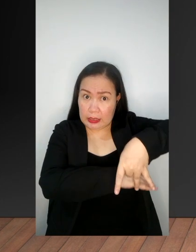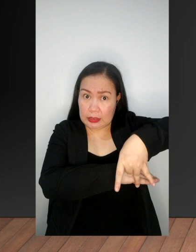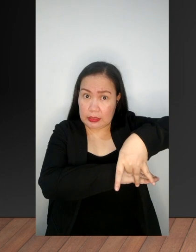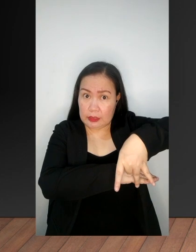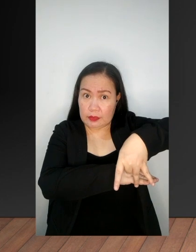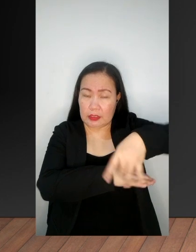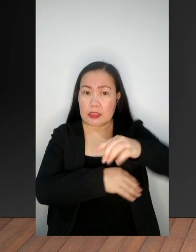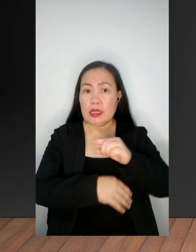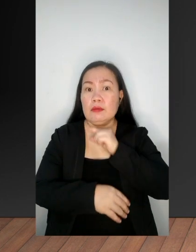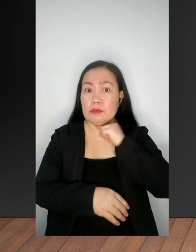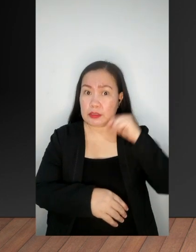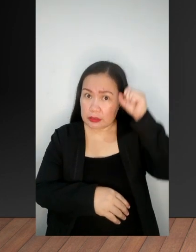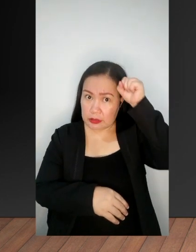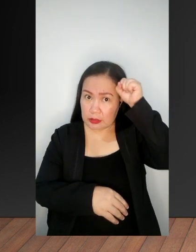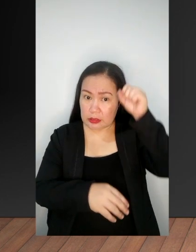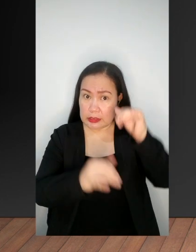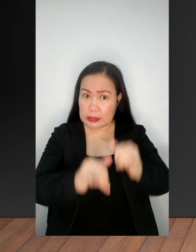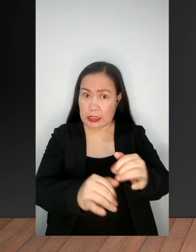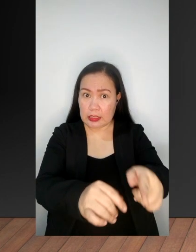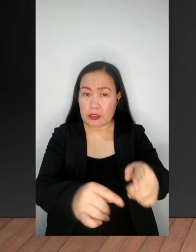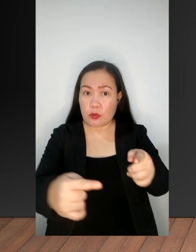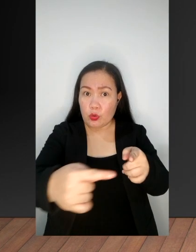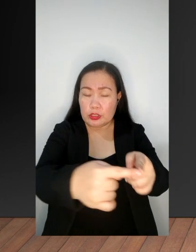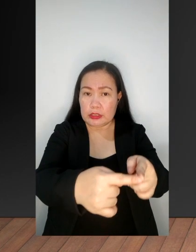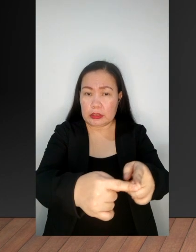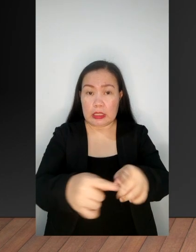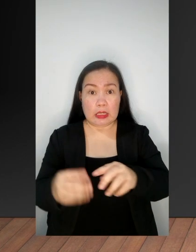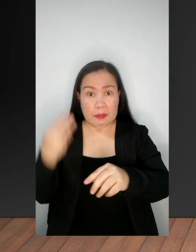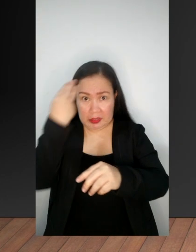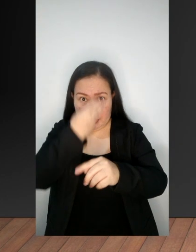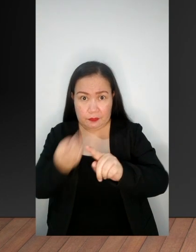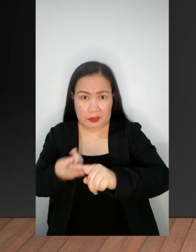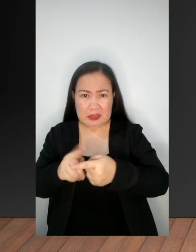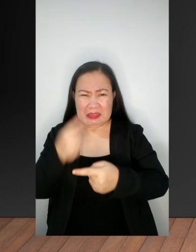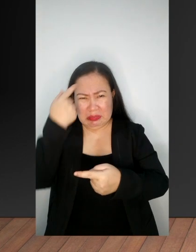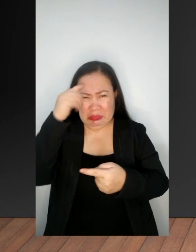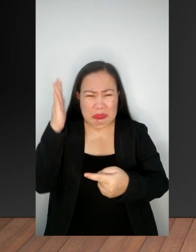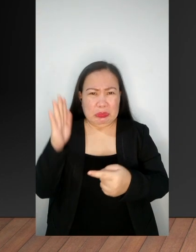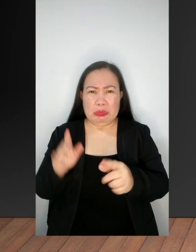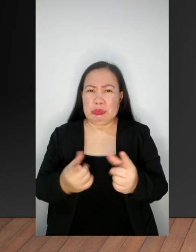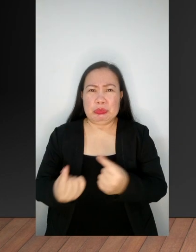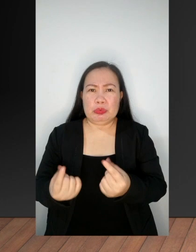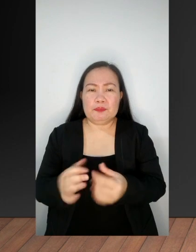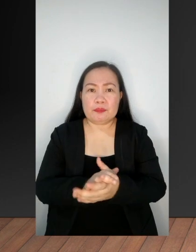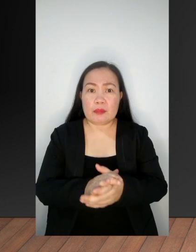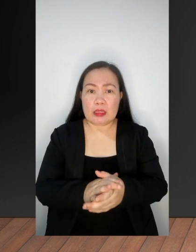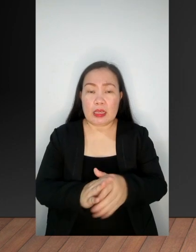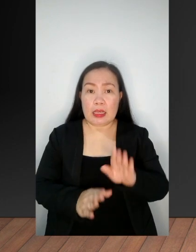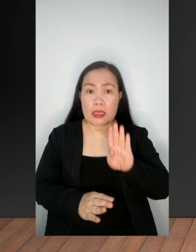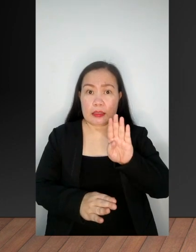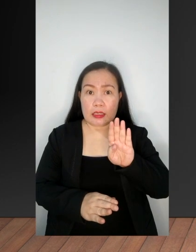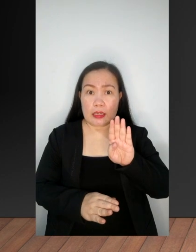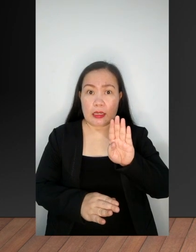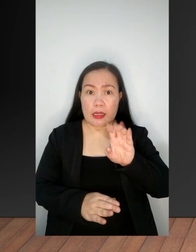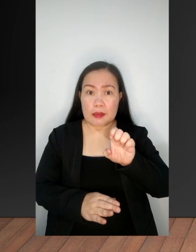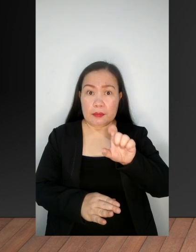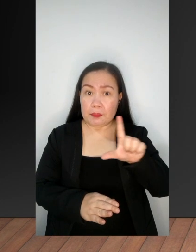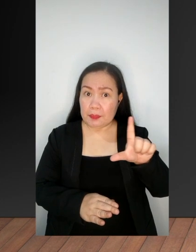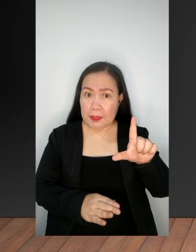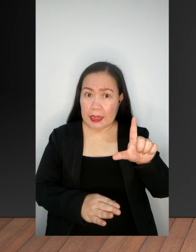evening, the priest was in the corner while the friends did not know what to do.